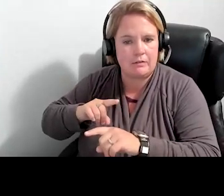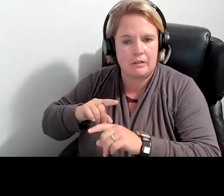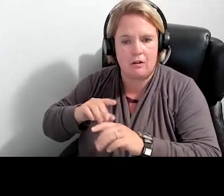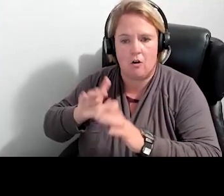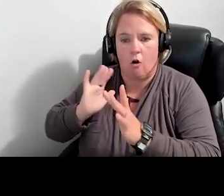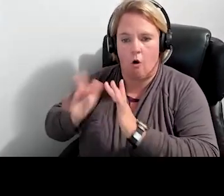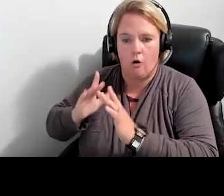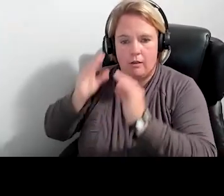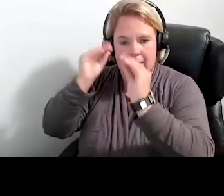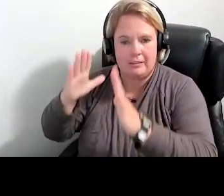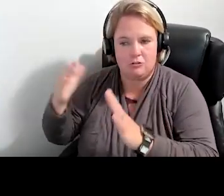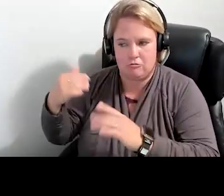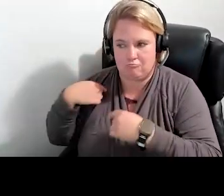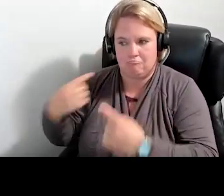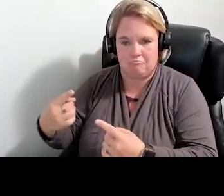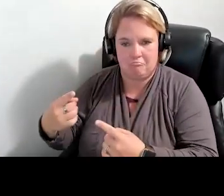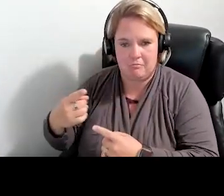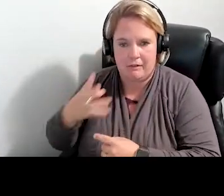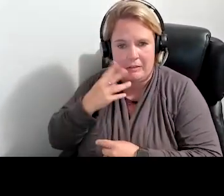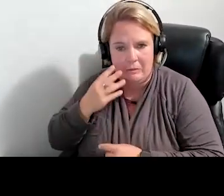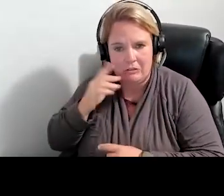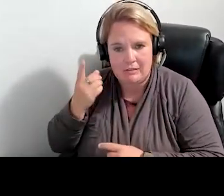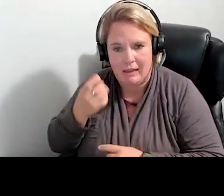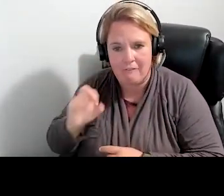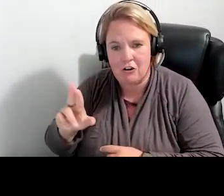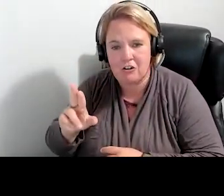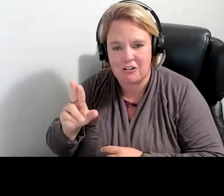online instructor I've had. So